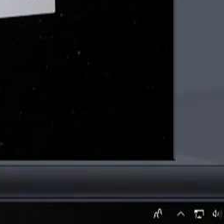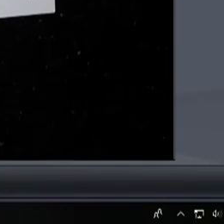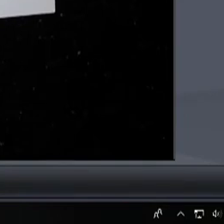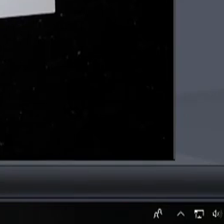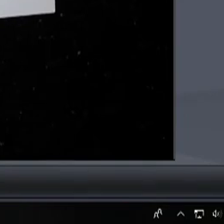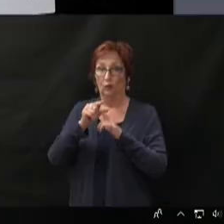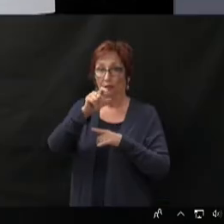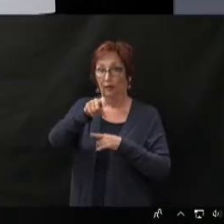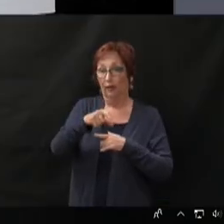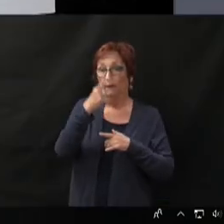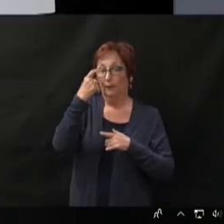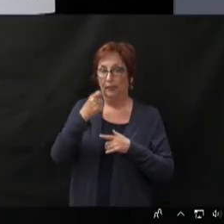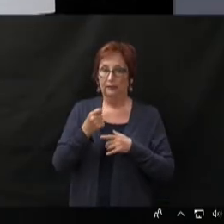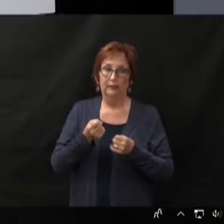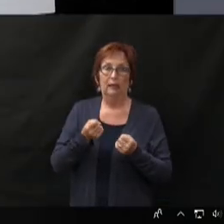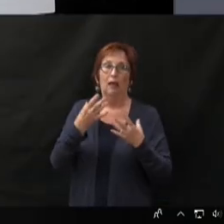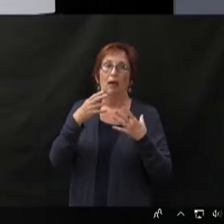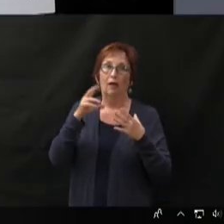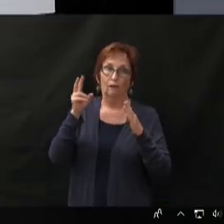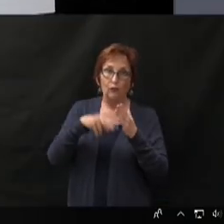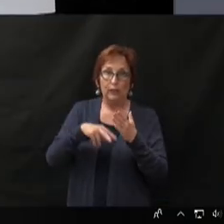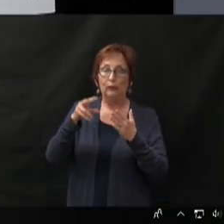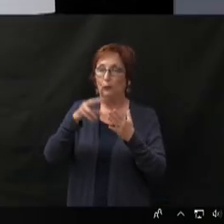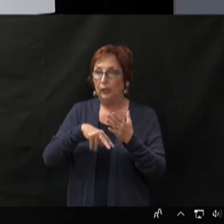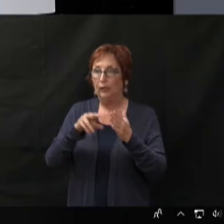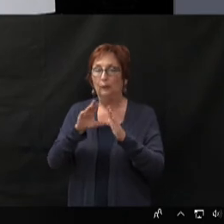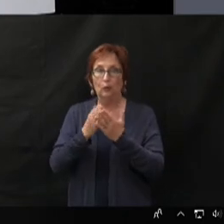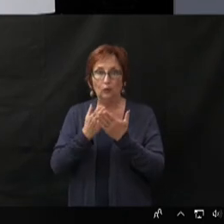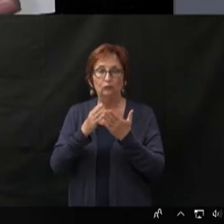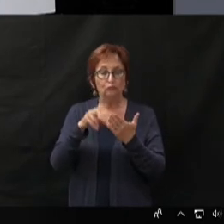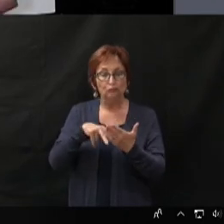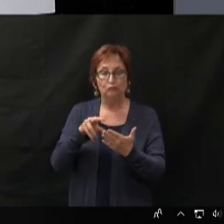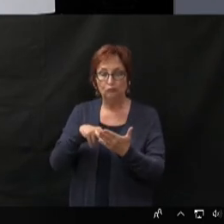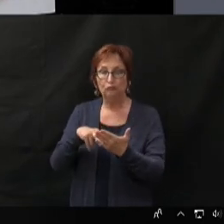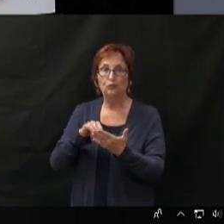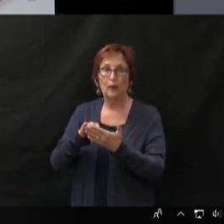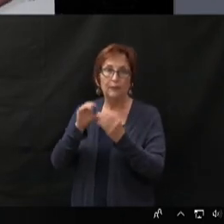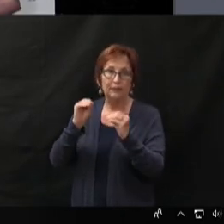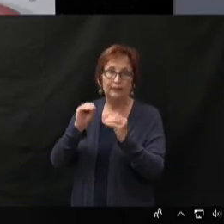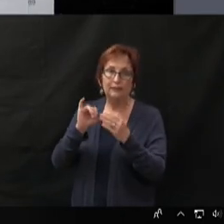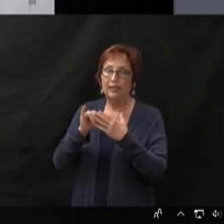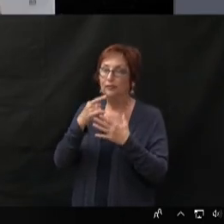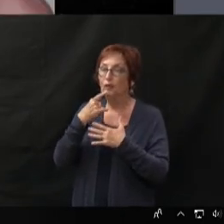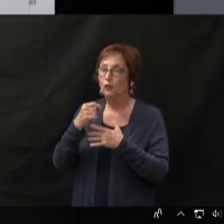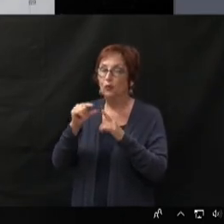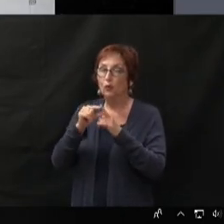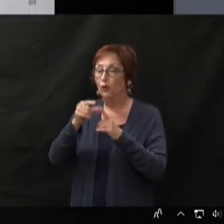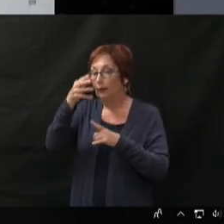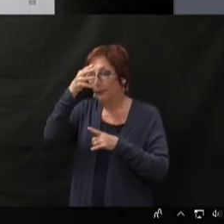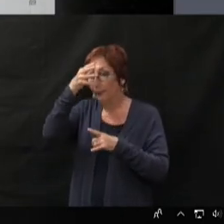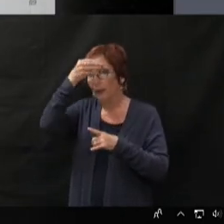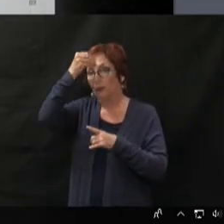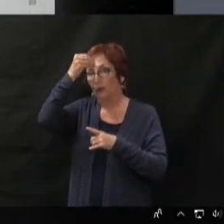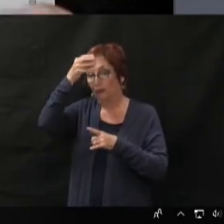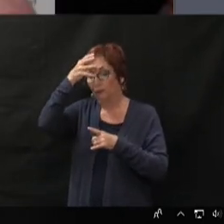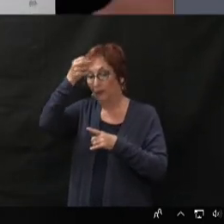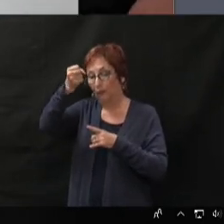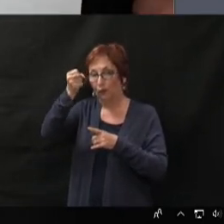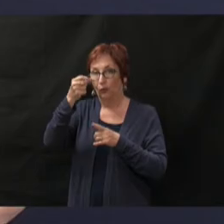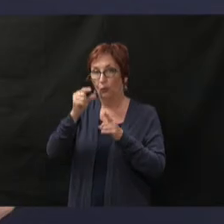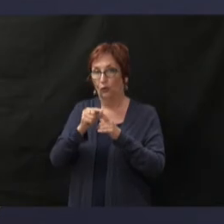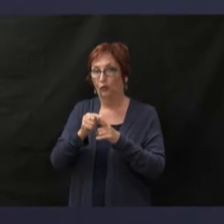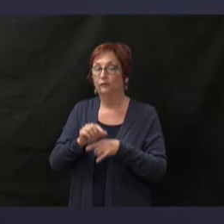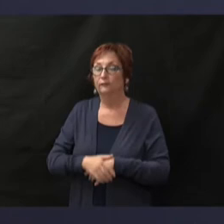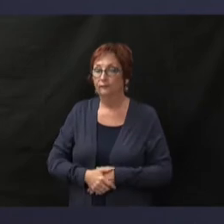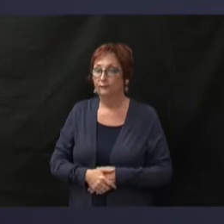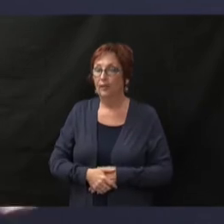need because it's in a lot of their reading. So I'm going to teach it as a red word memory word, etc. Okay?